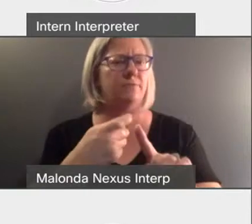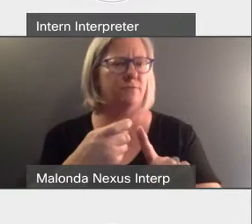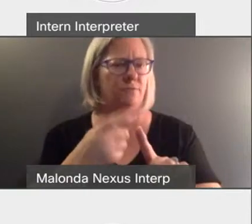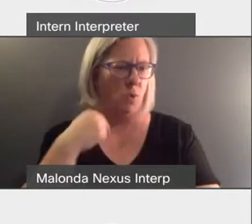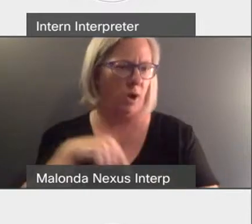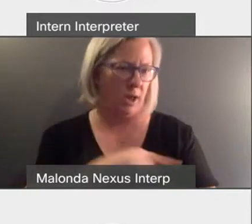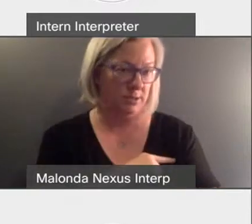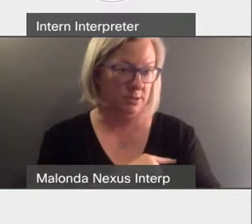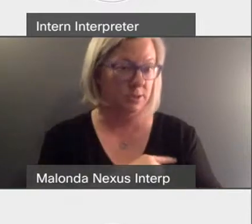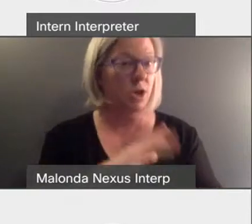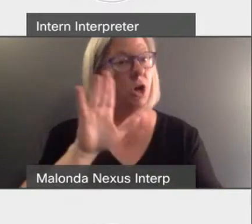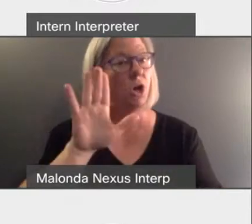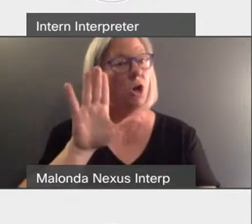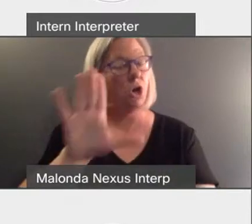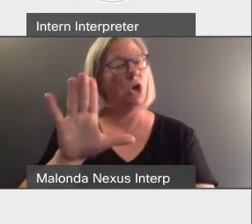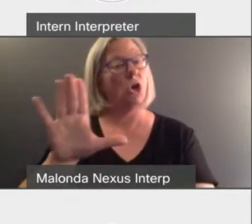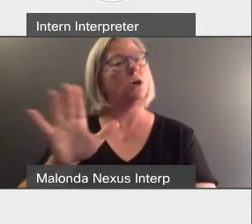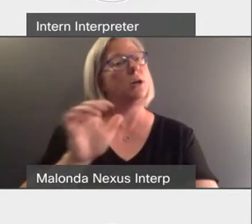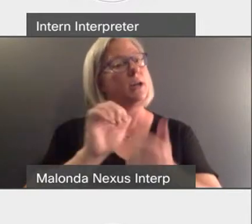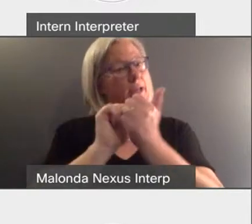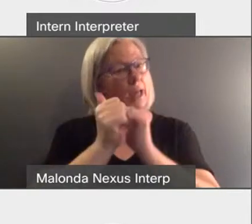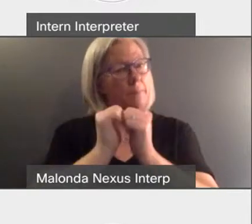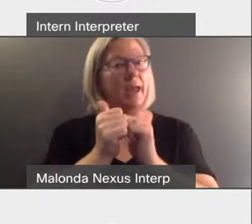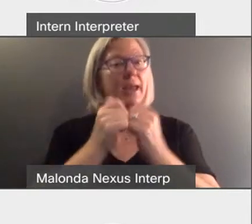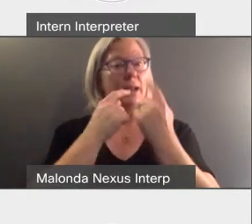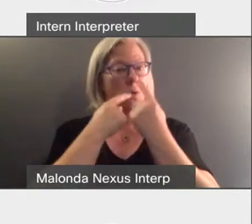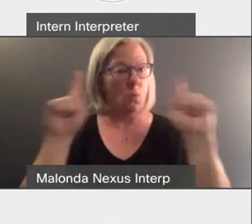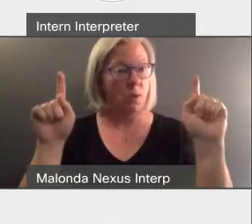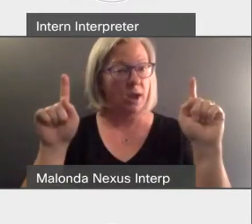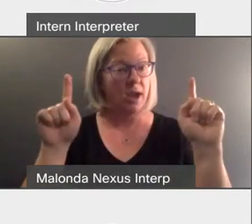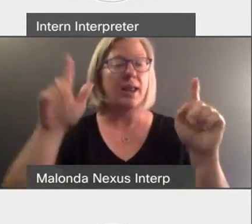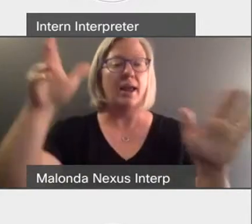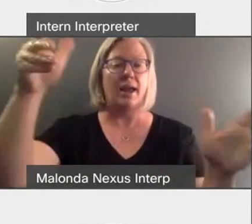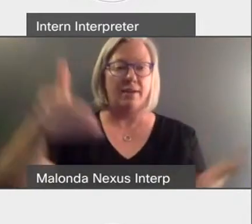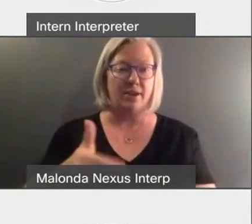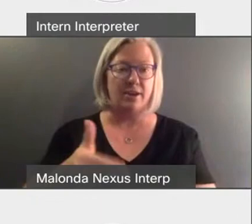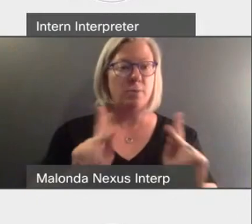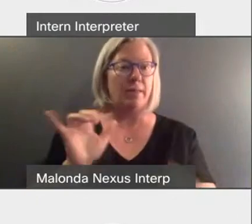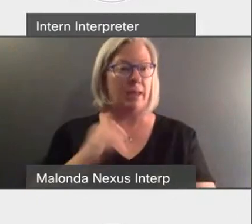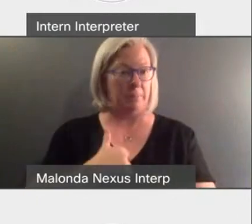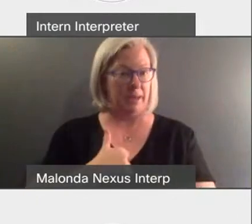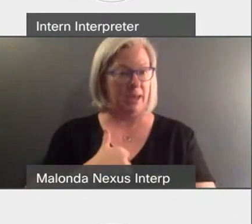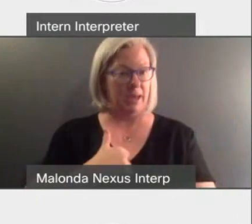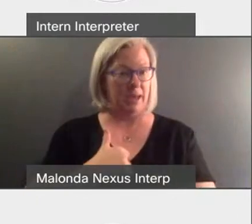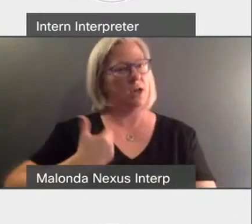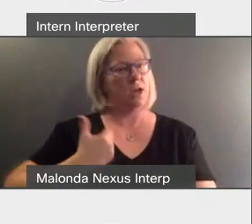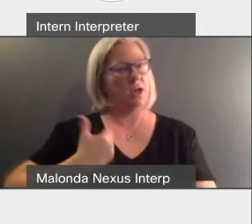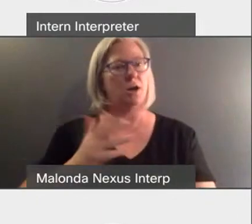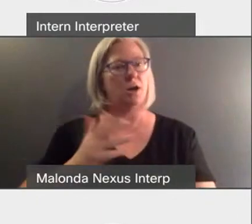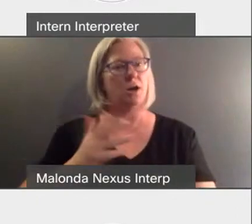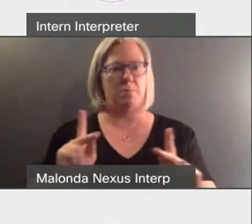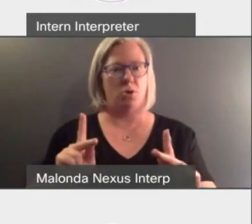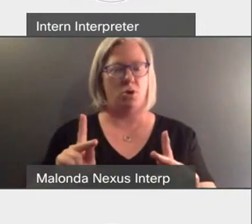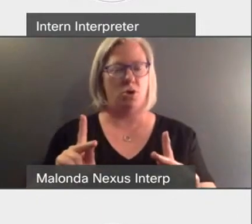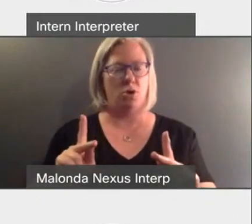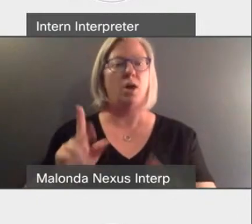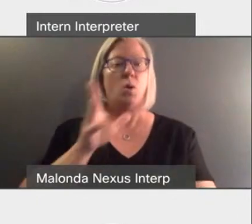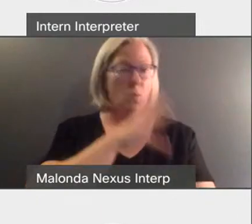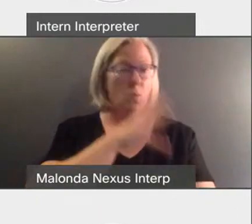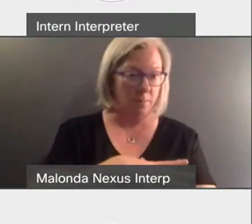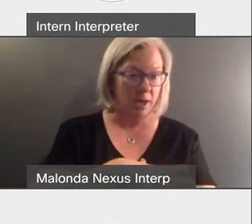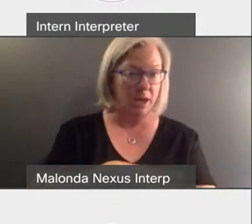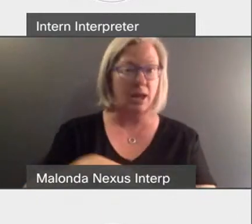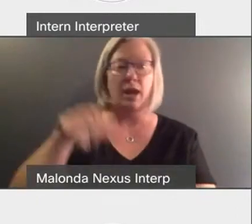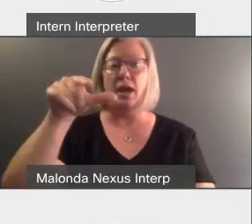Her campaign and her win was an invitation to people like me, young people, women, queer people, to be a part of changing the